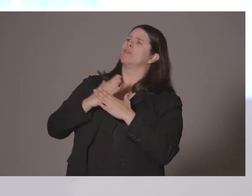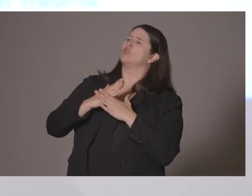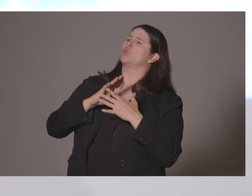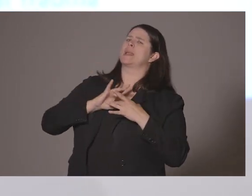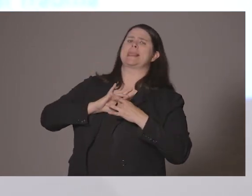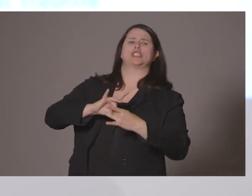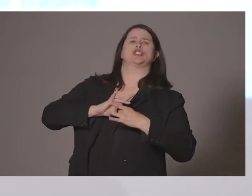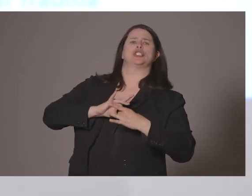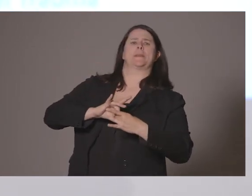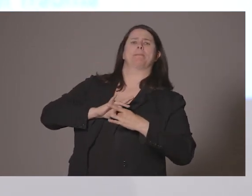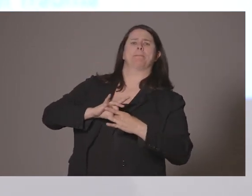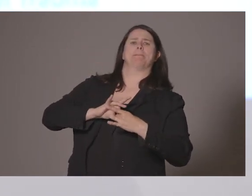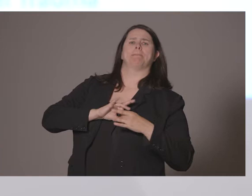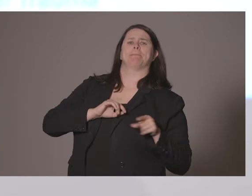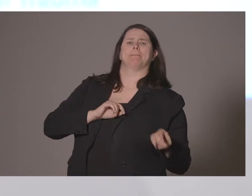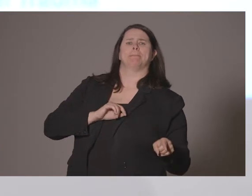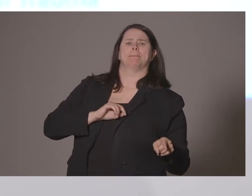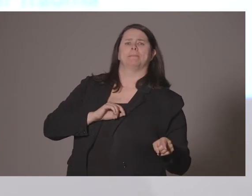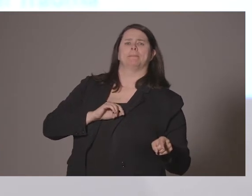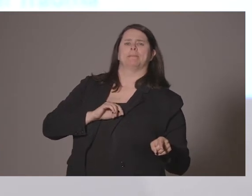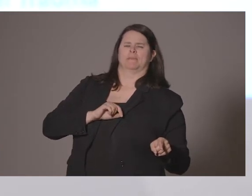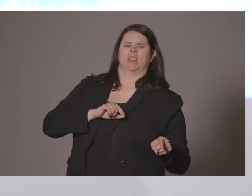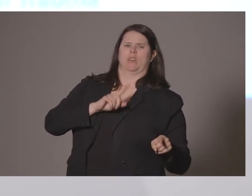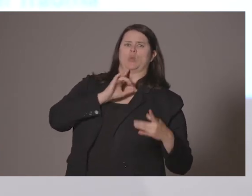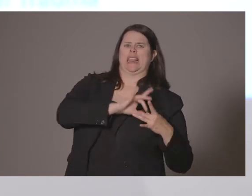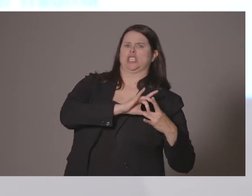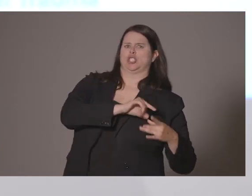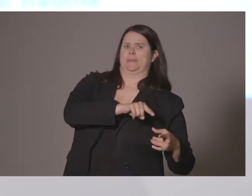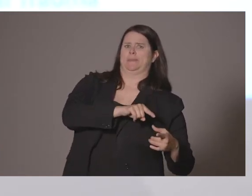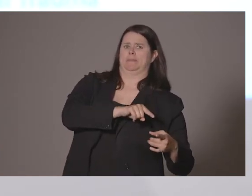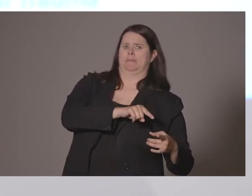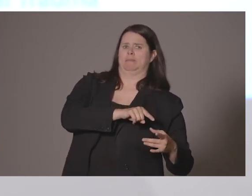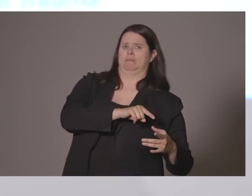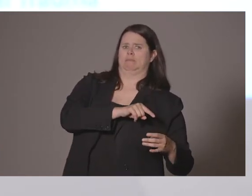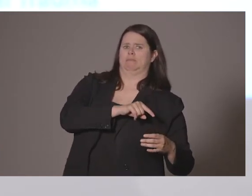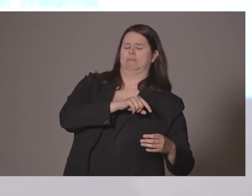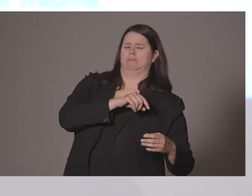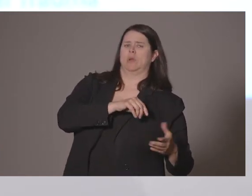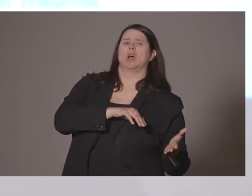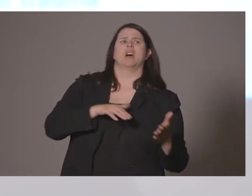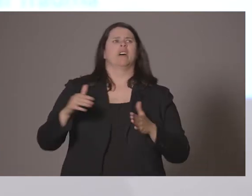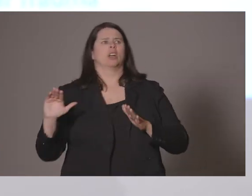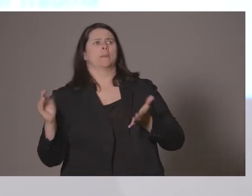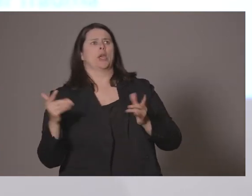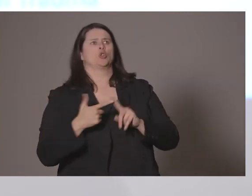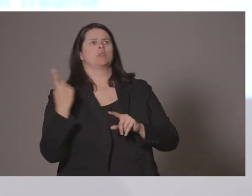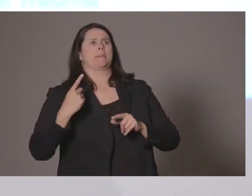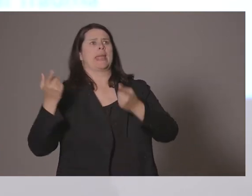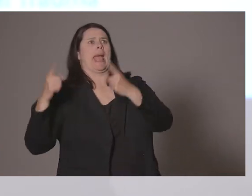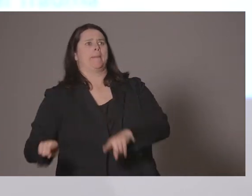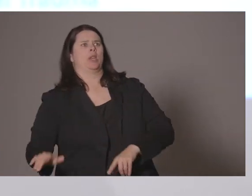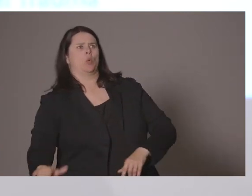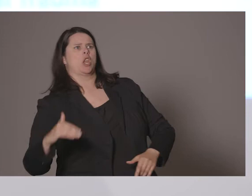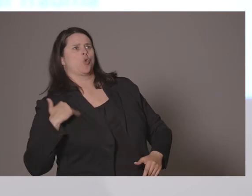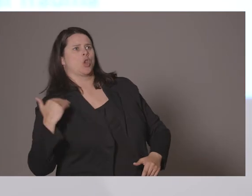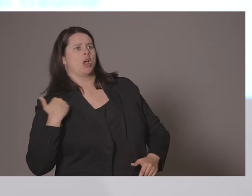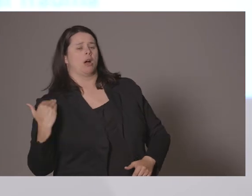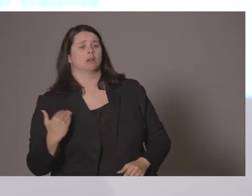versus something that happened when you were a young age. Great.